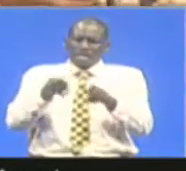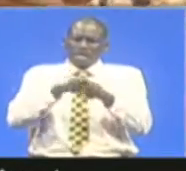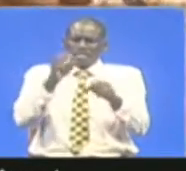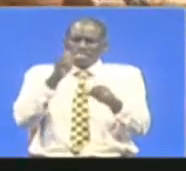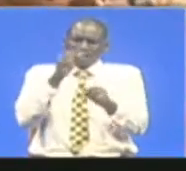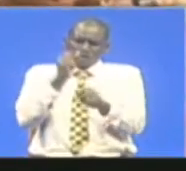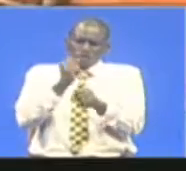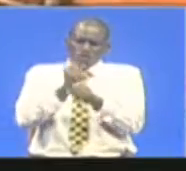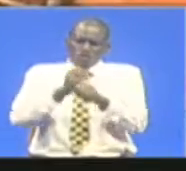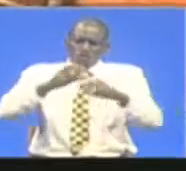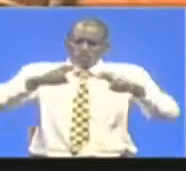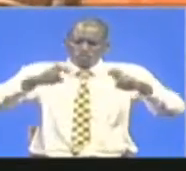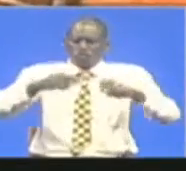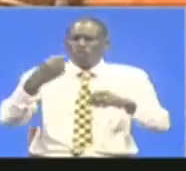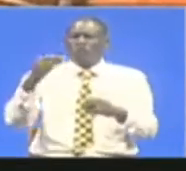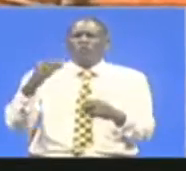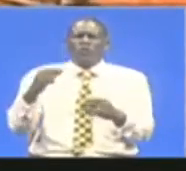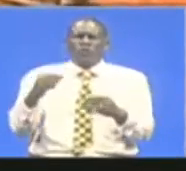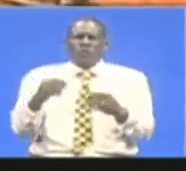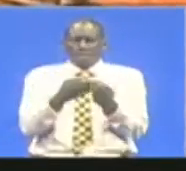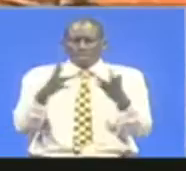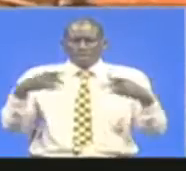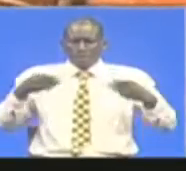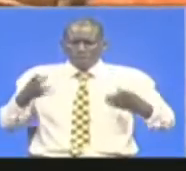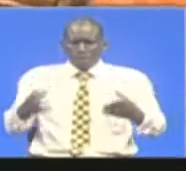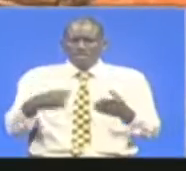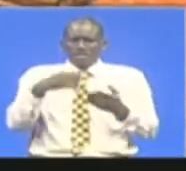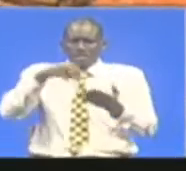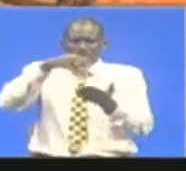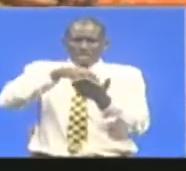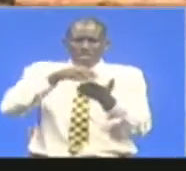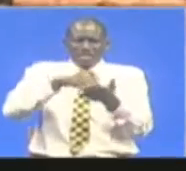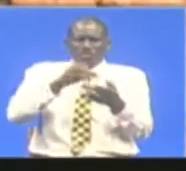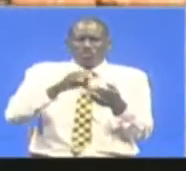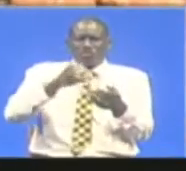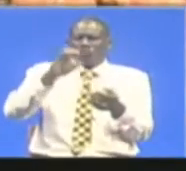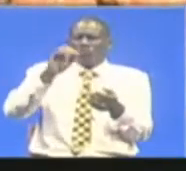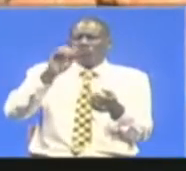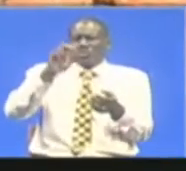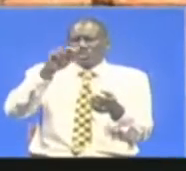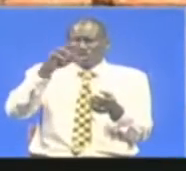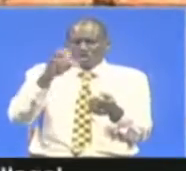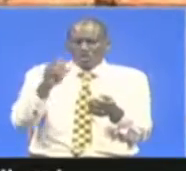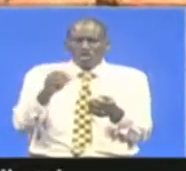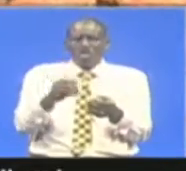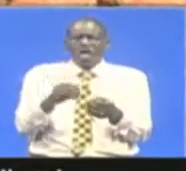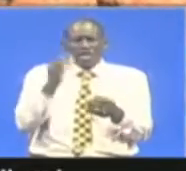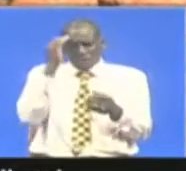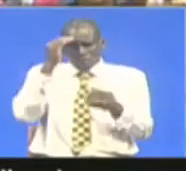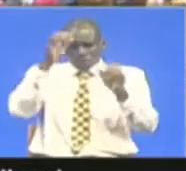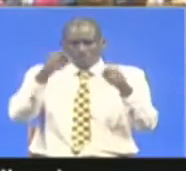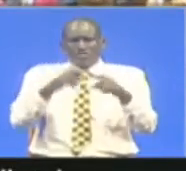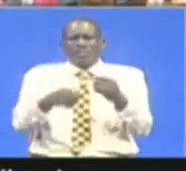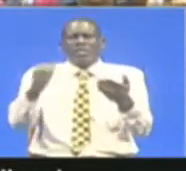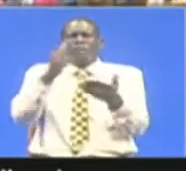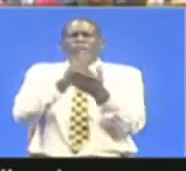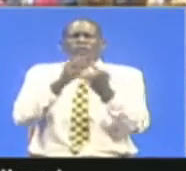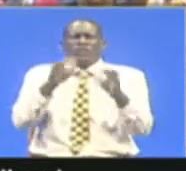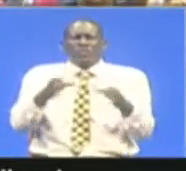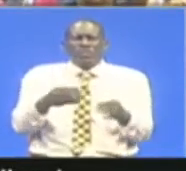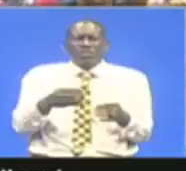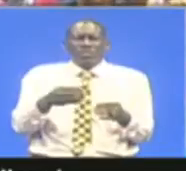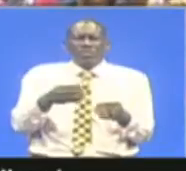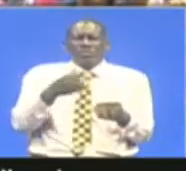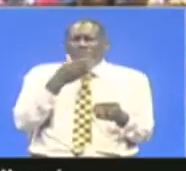activity. Many residents here in cases such as that of the late Joseph are educated but remain formally unemployed. The mines have for a